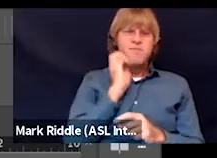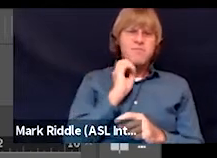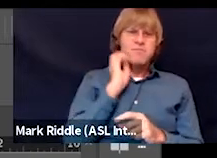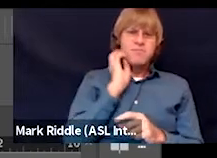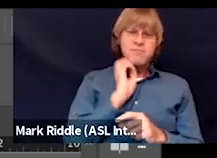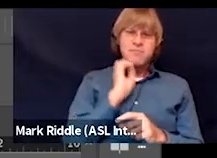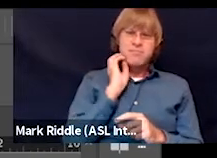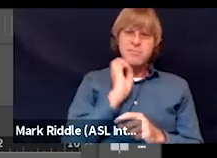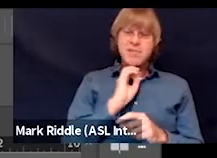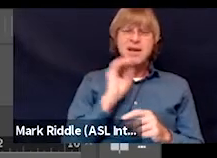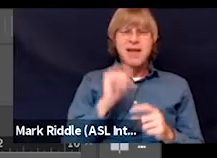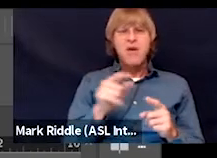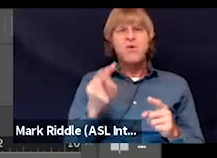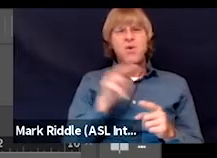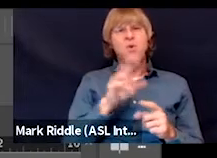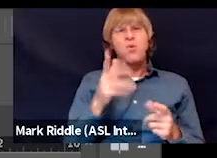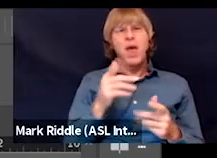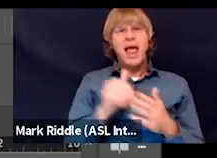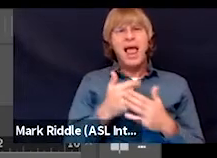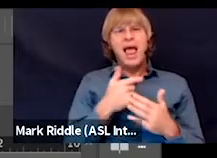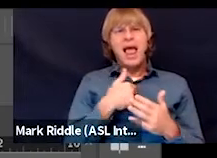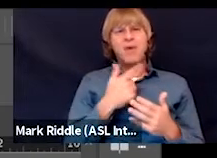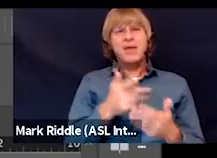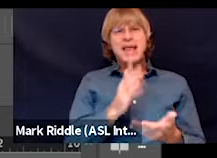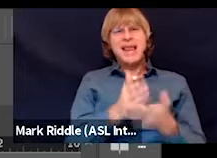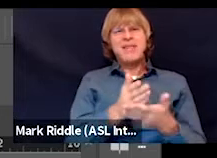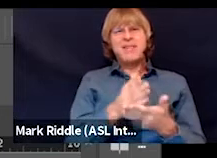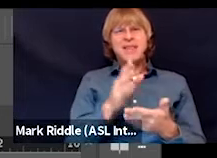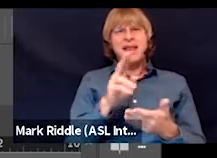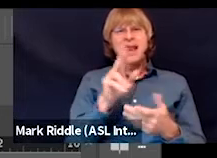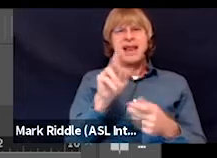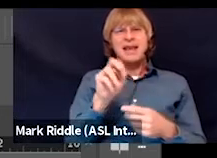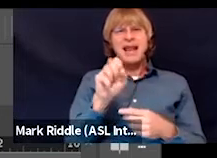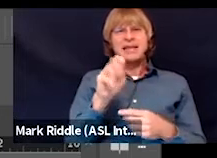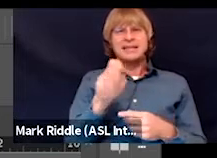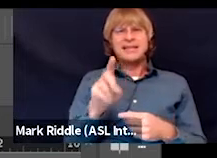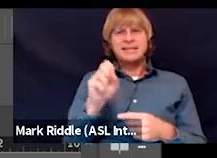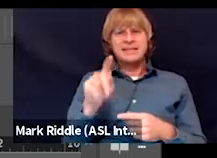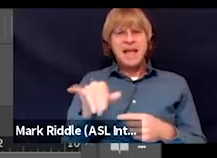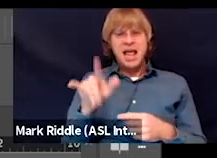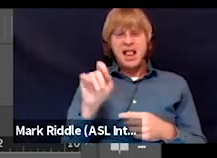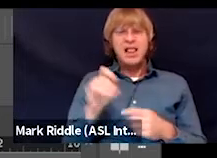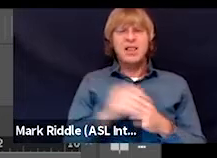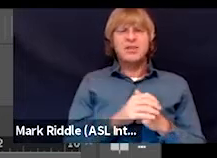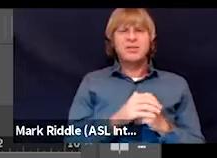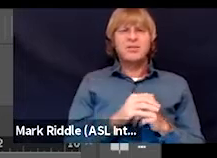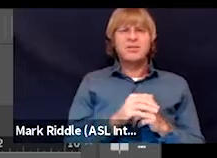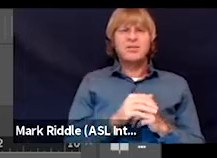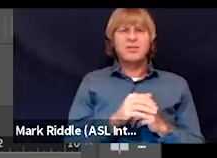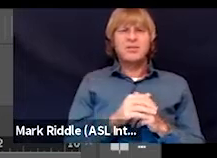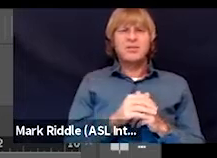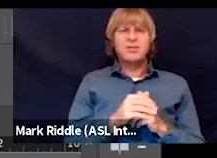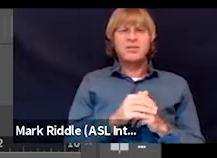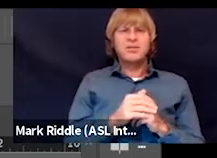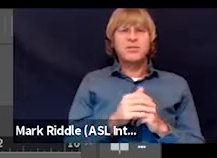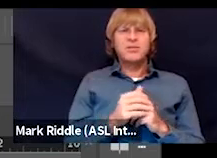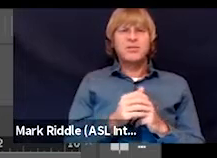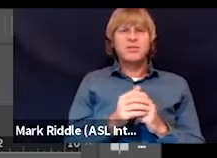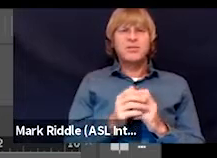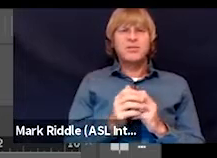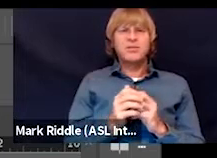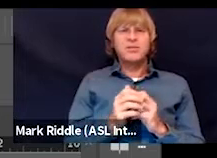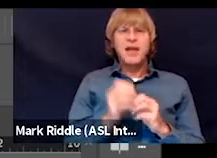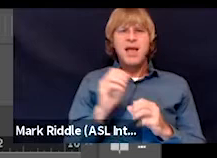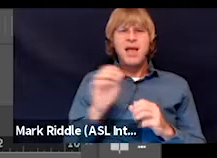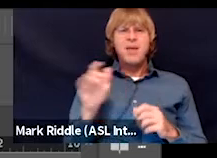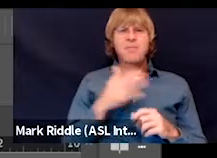Okay, now you go, well, how do I end the nested style? Well, I can put my